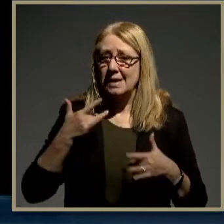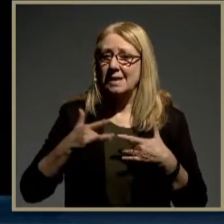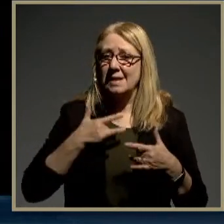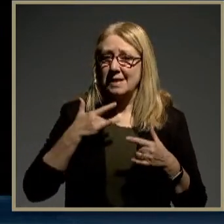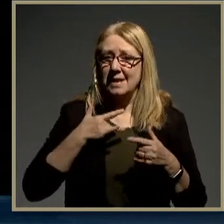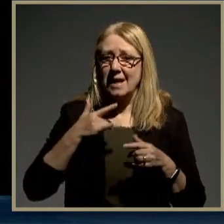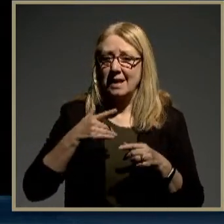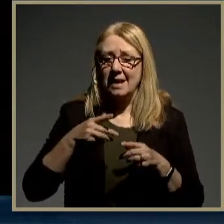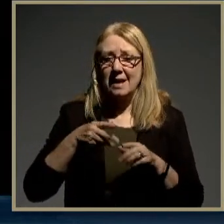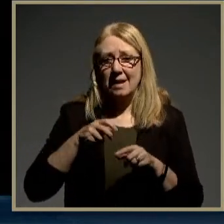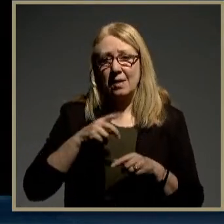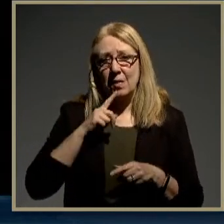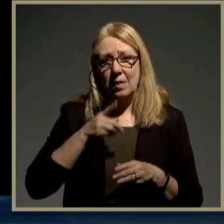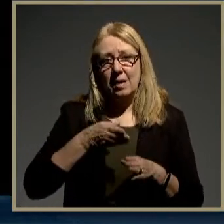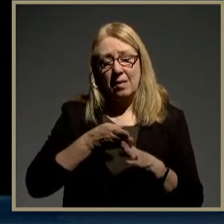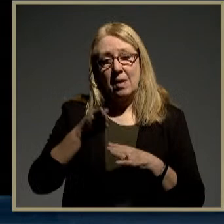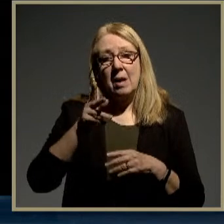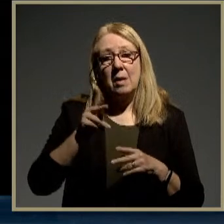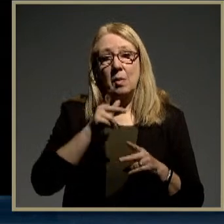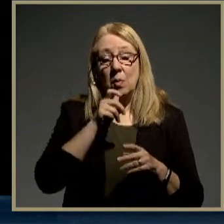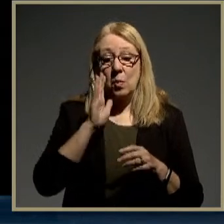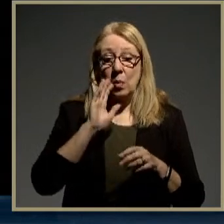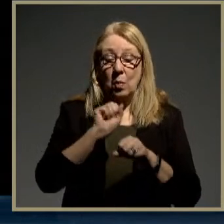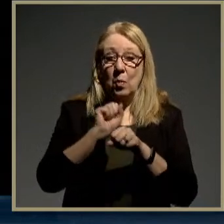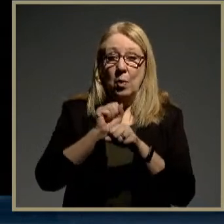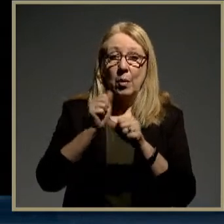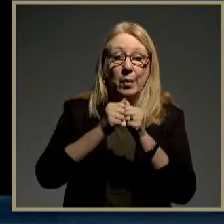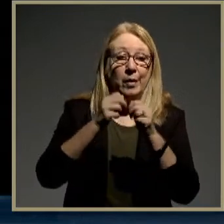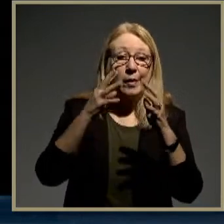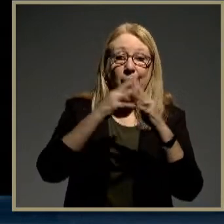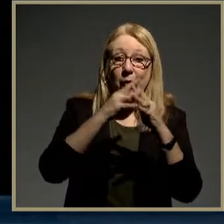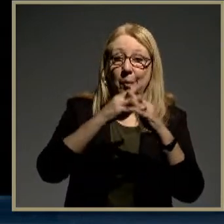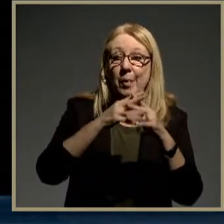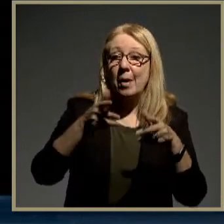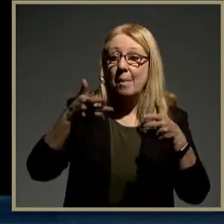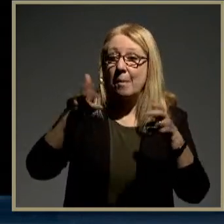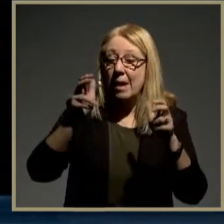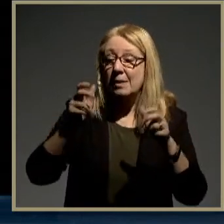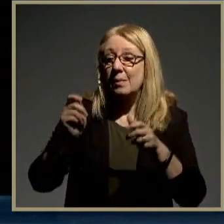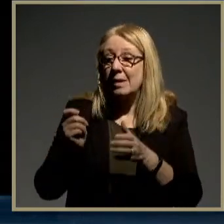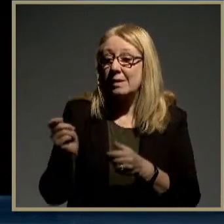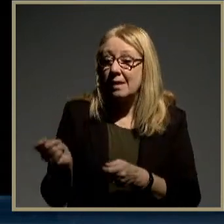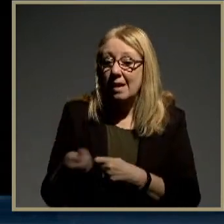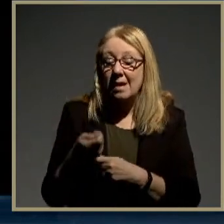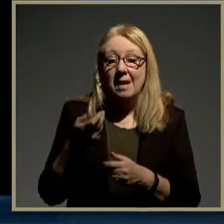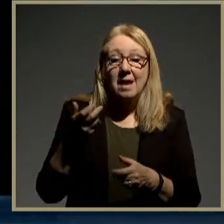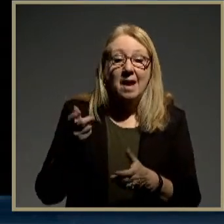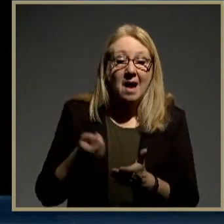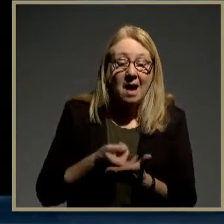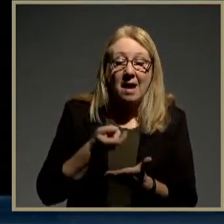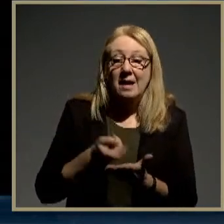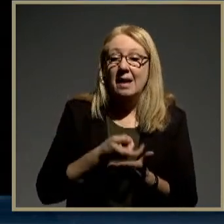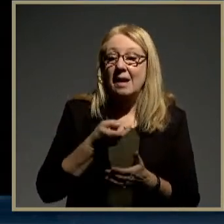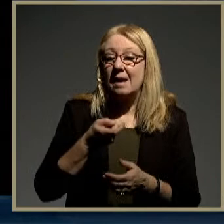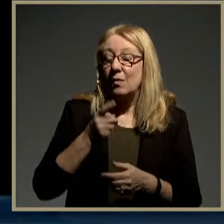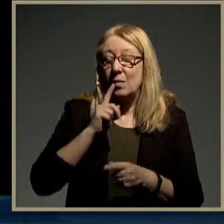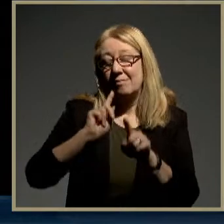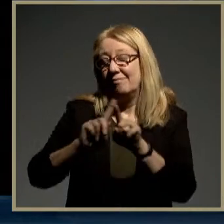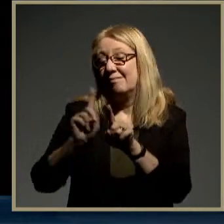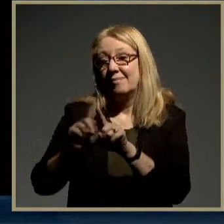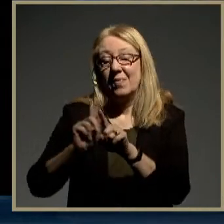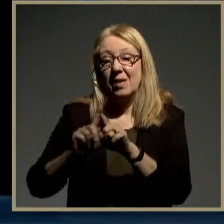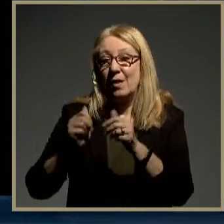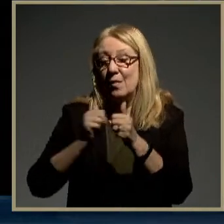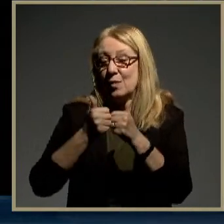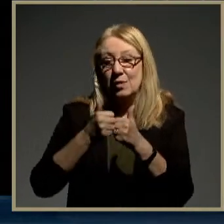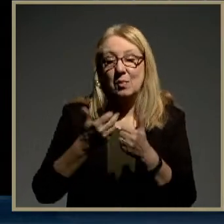that field go on to work for professional teams. So think football, basketball, baseball, hockey, soccer, lacrosse. Almost any sport you can